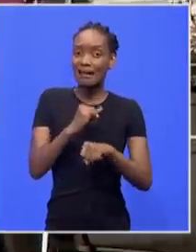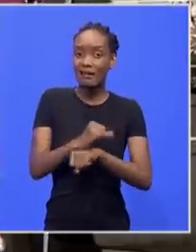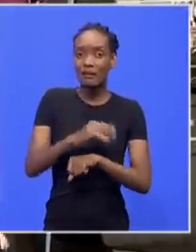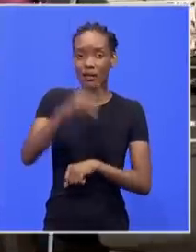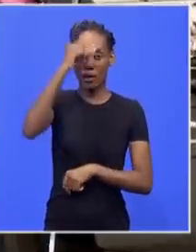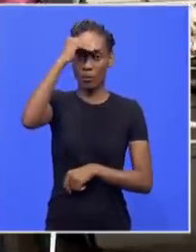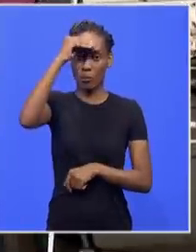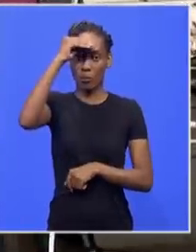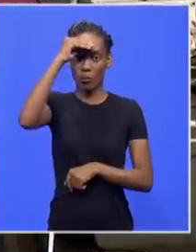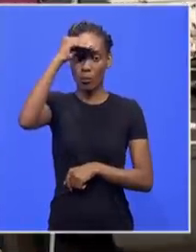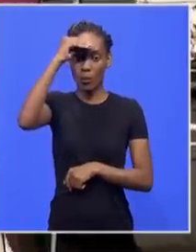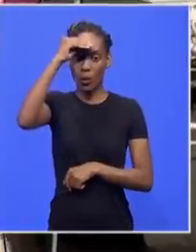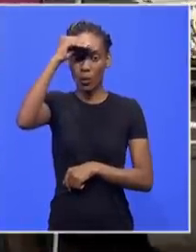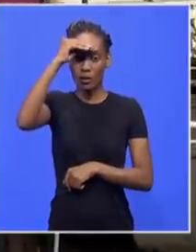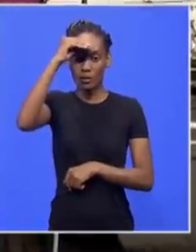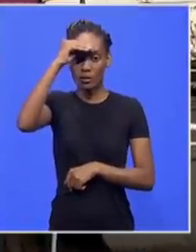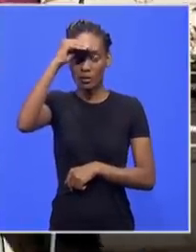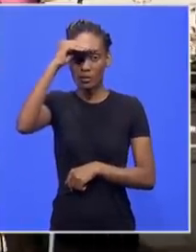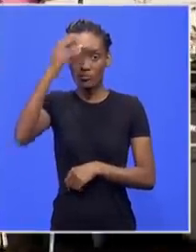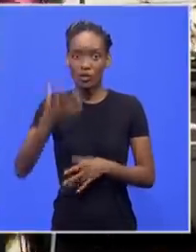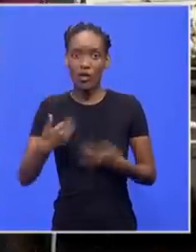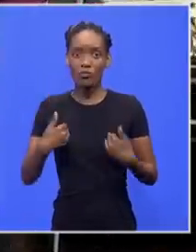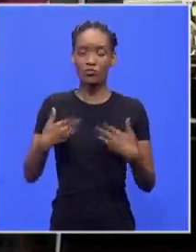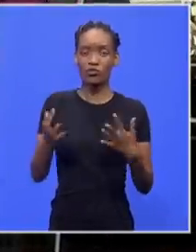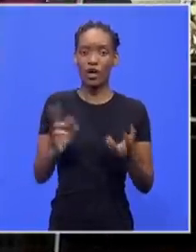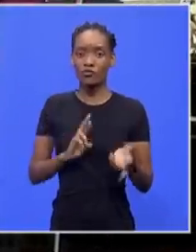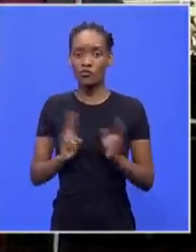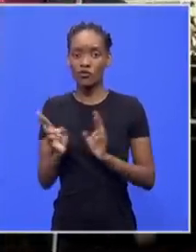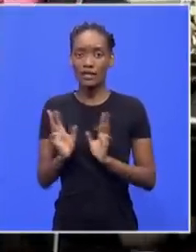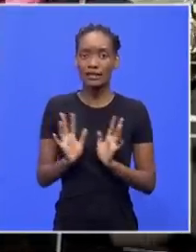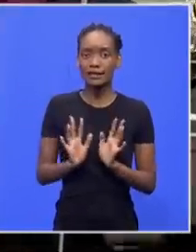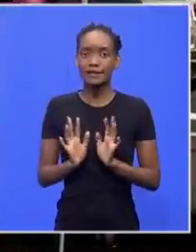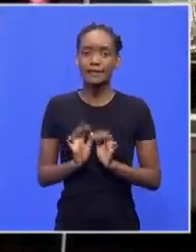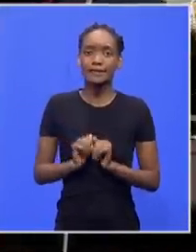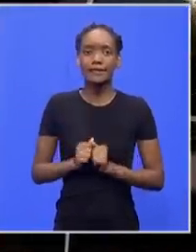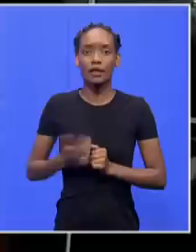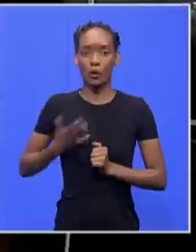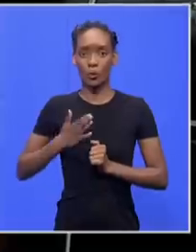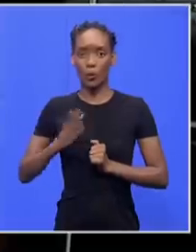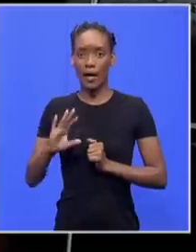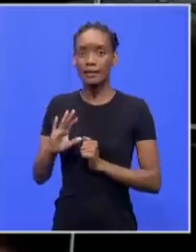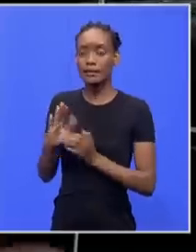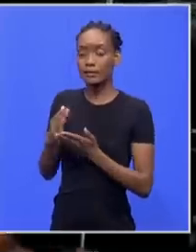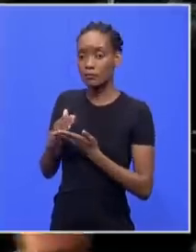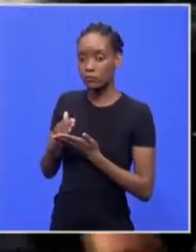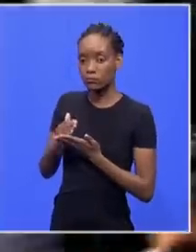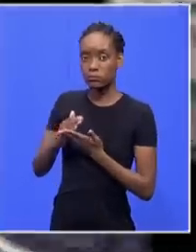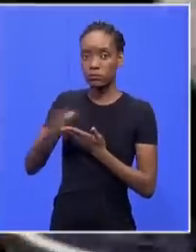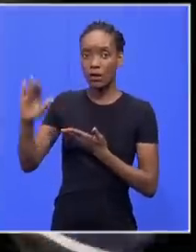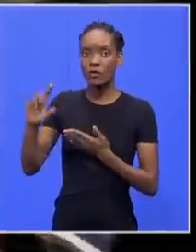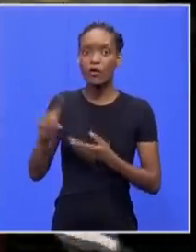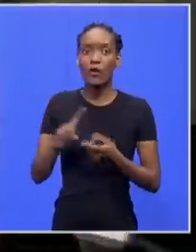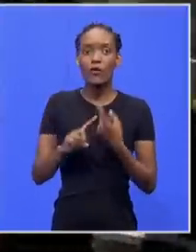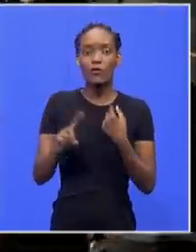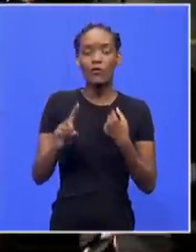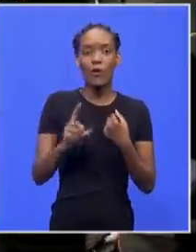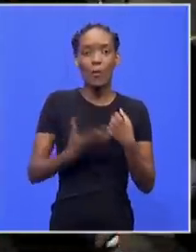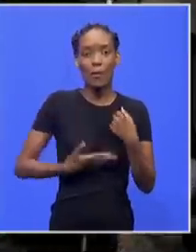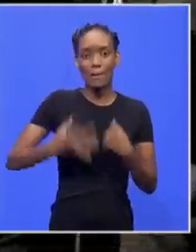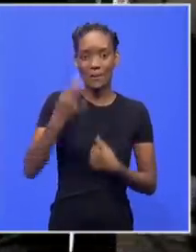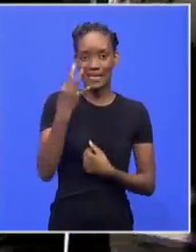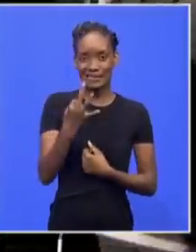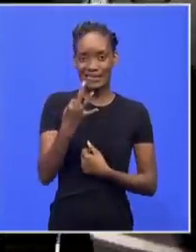of course, mobilizing, gearing up ahead of the eviction from around 3:30 this